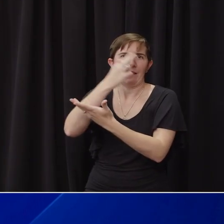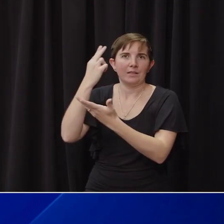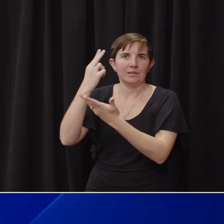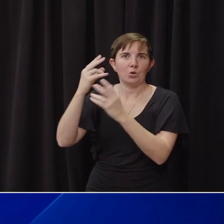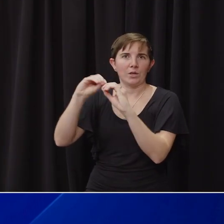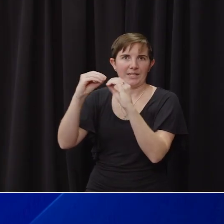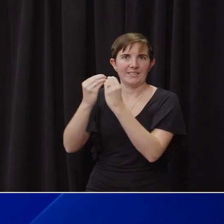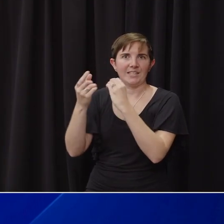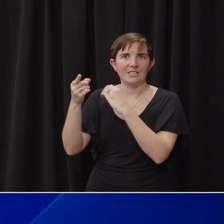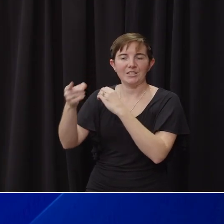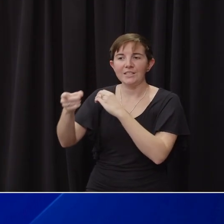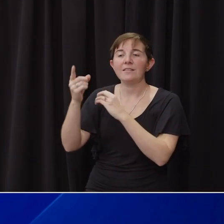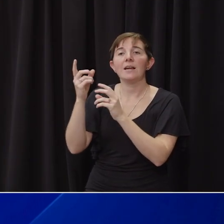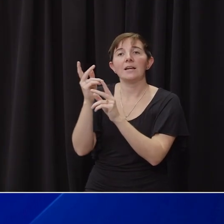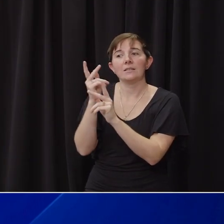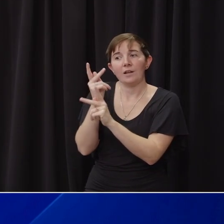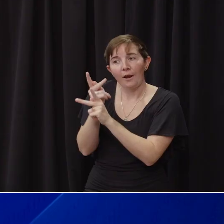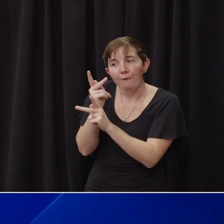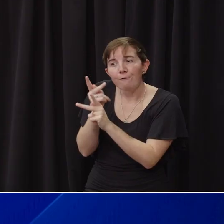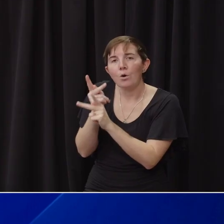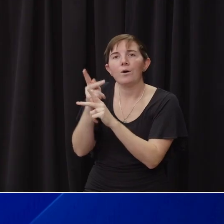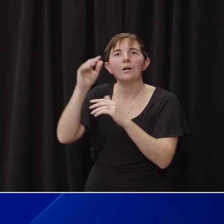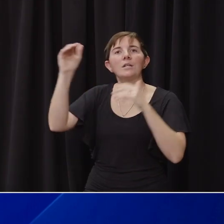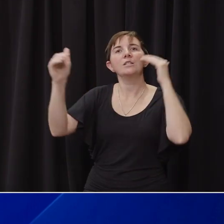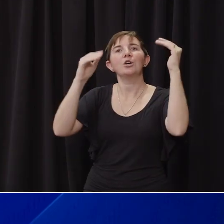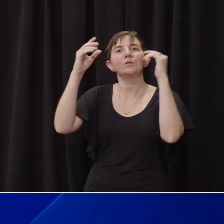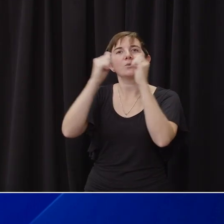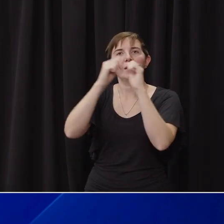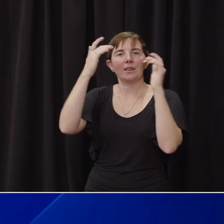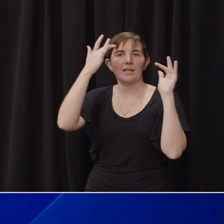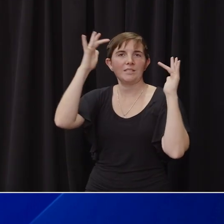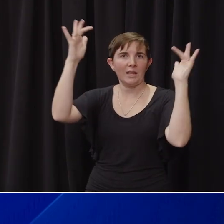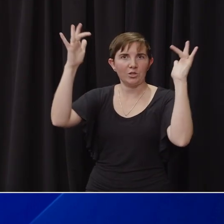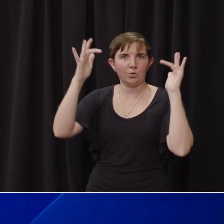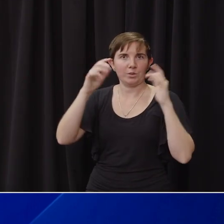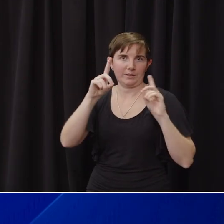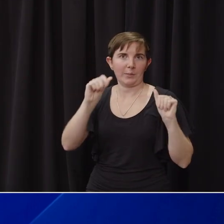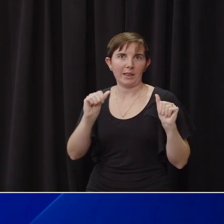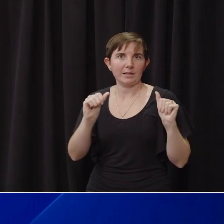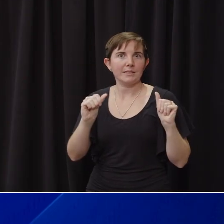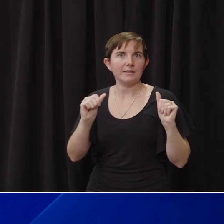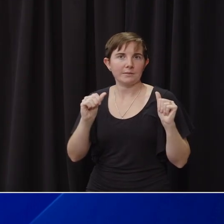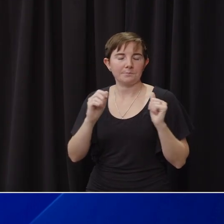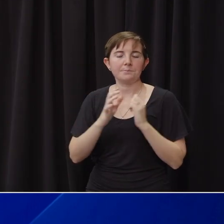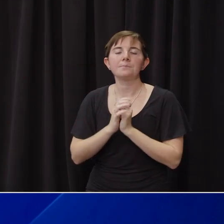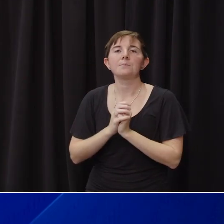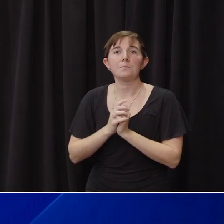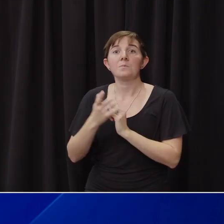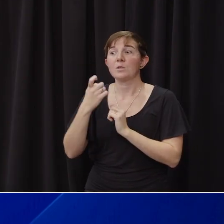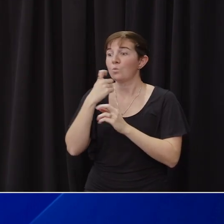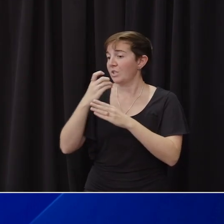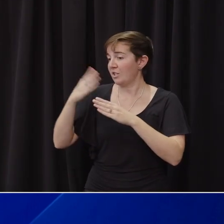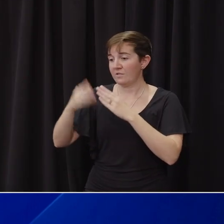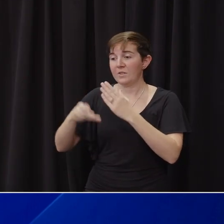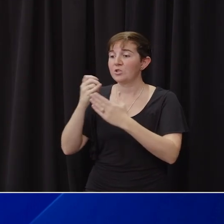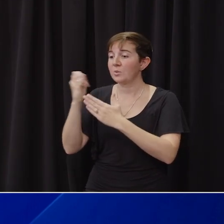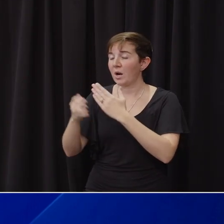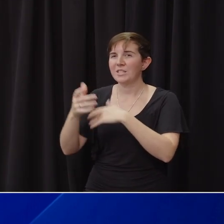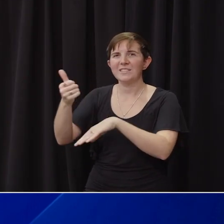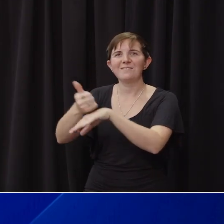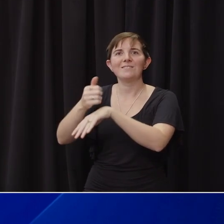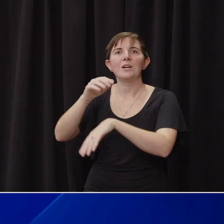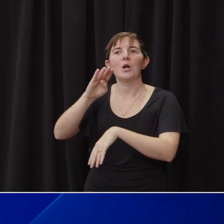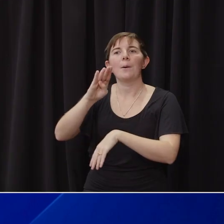organization, and they care for adults with intellectual disabilities. We just finished the project. It's in